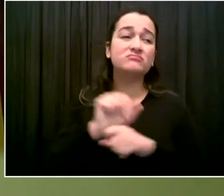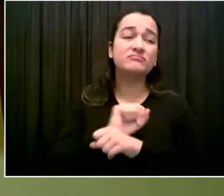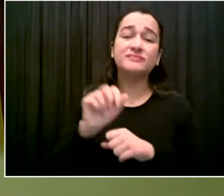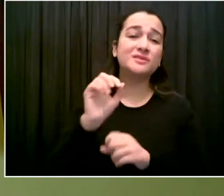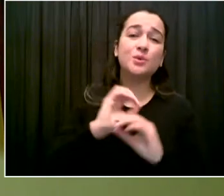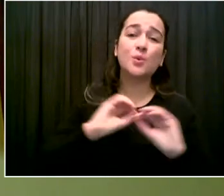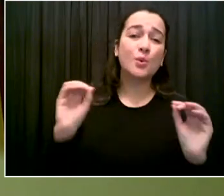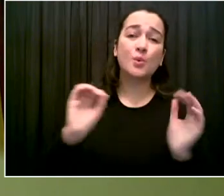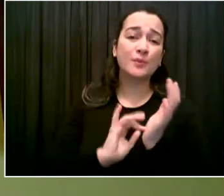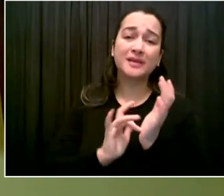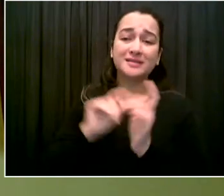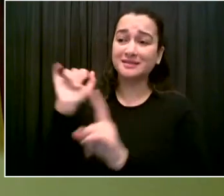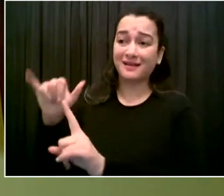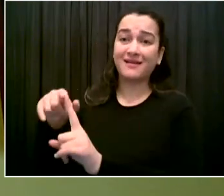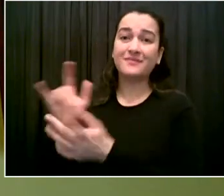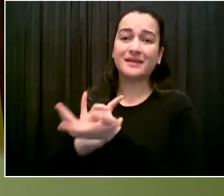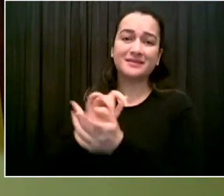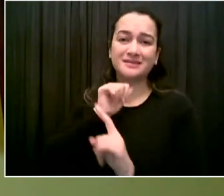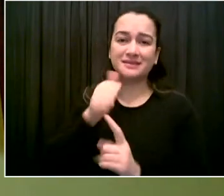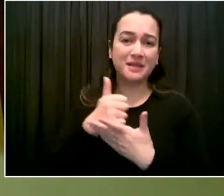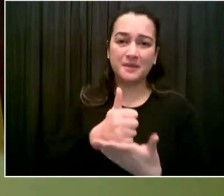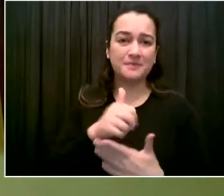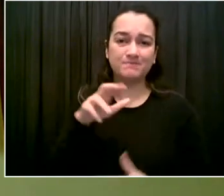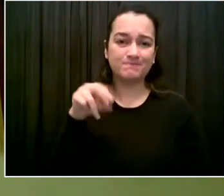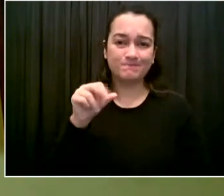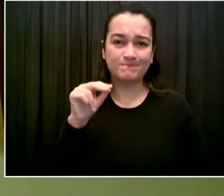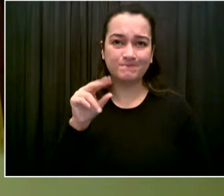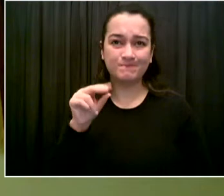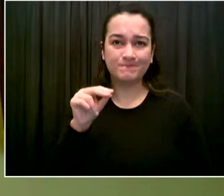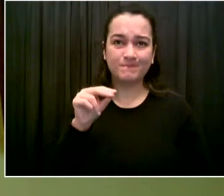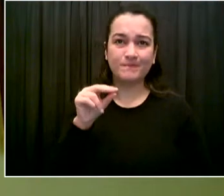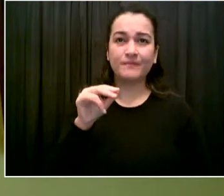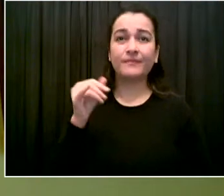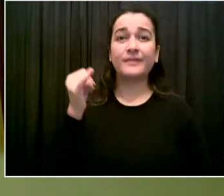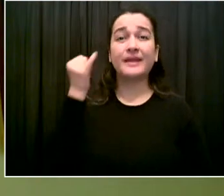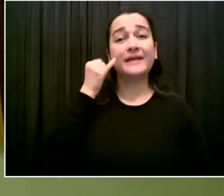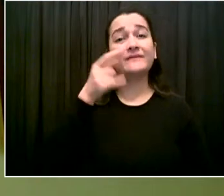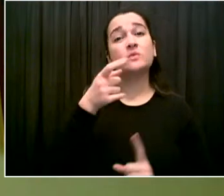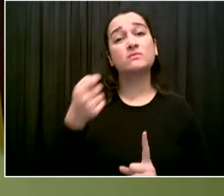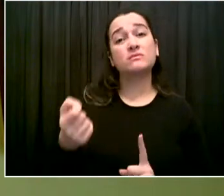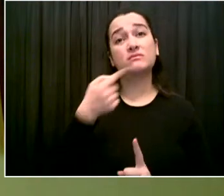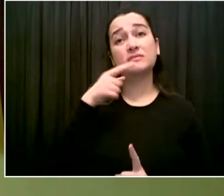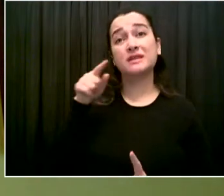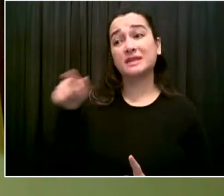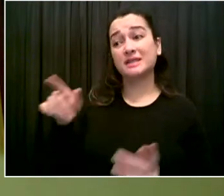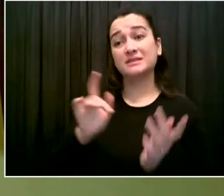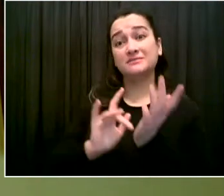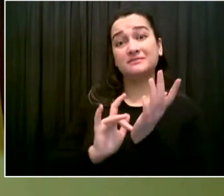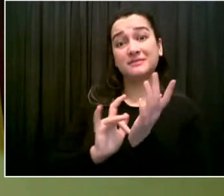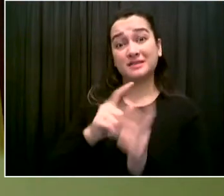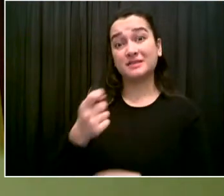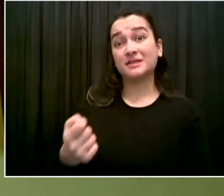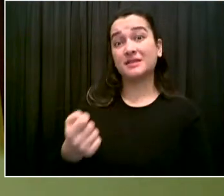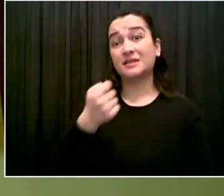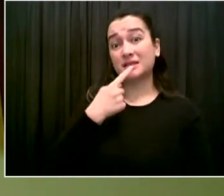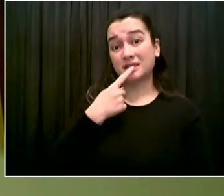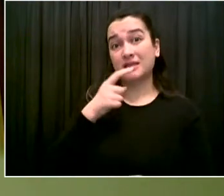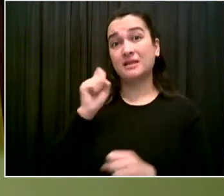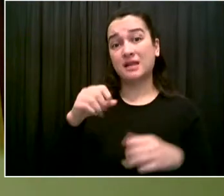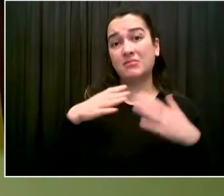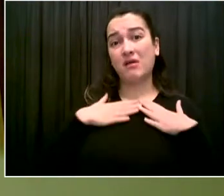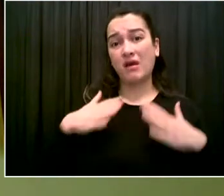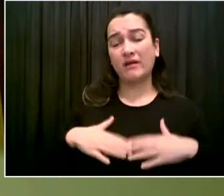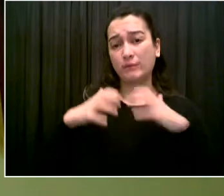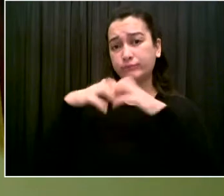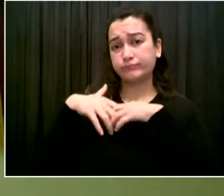known potentially dangerous side effects and has no proven benefit for the treatment of COVID-19. Thank you.